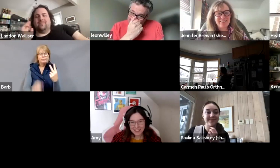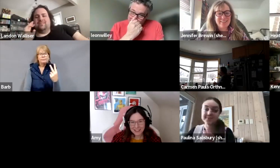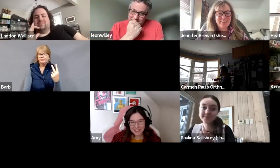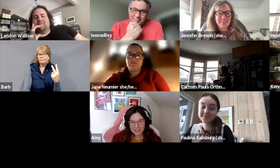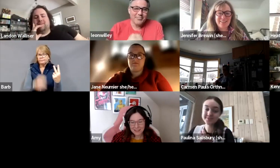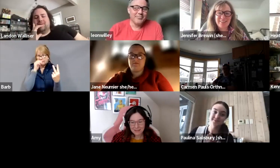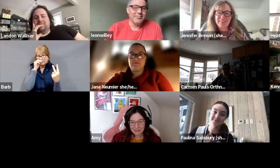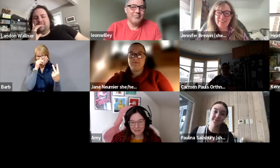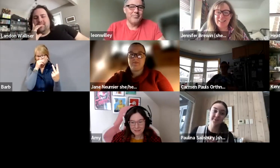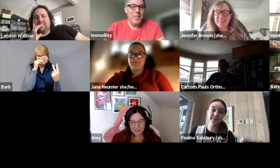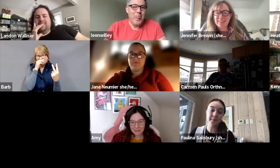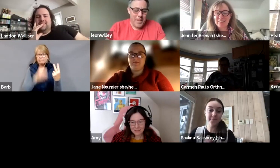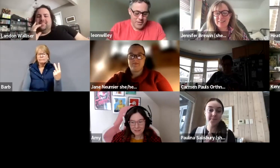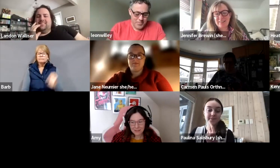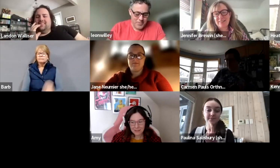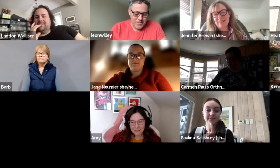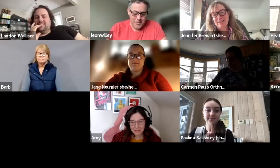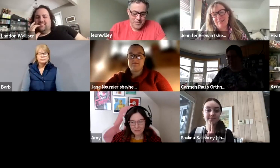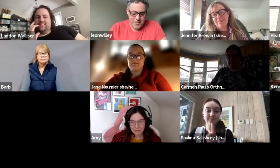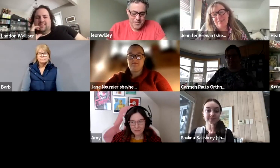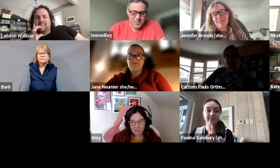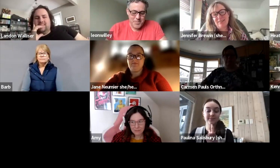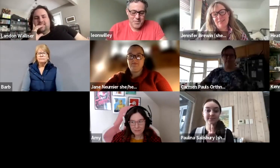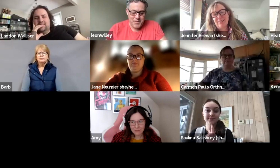me or just generally. Yeah.